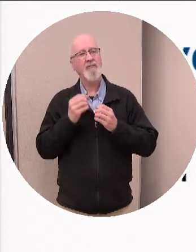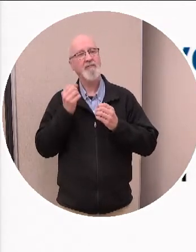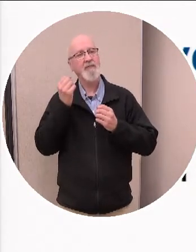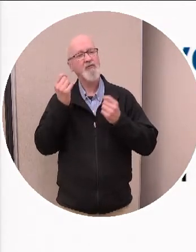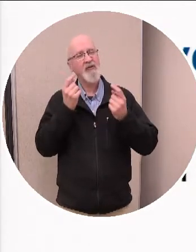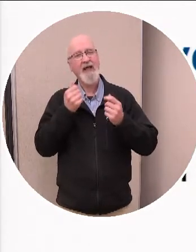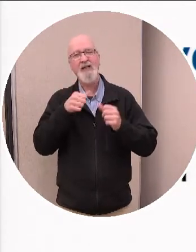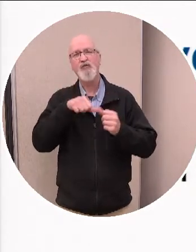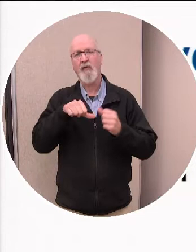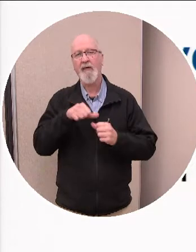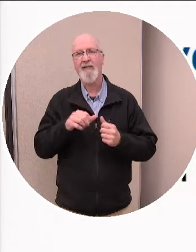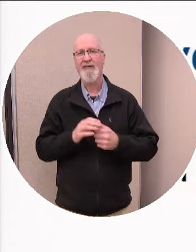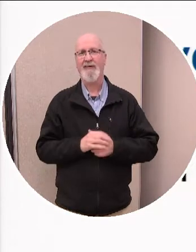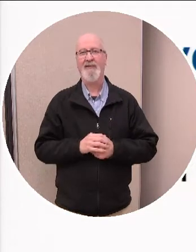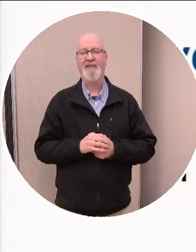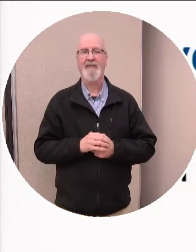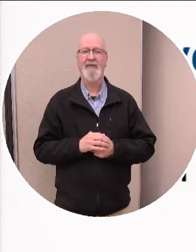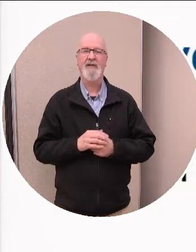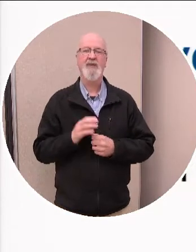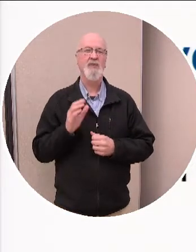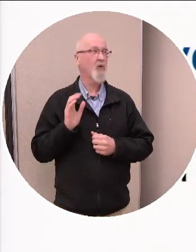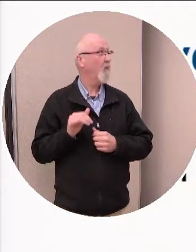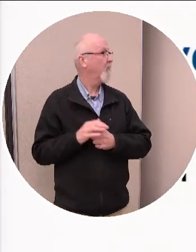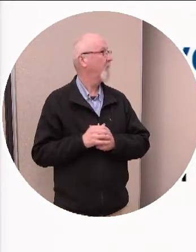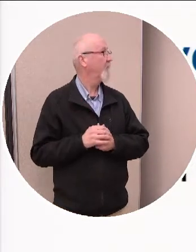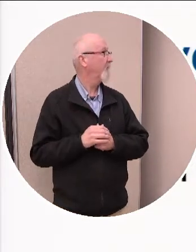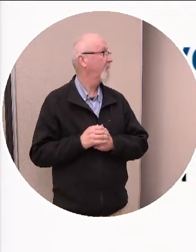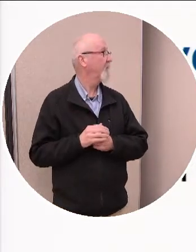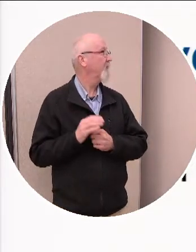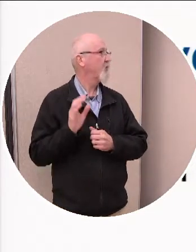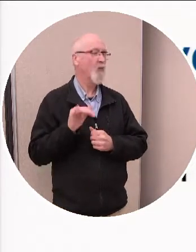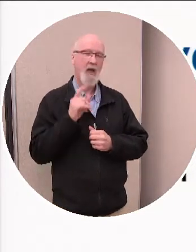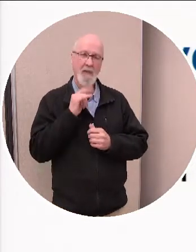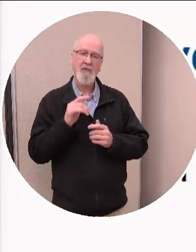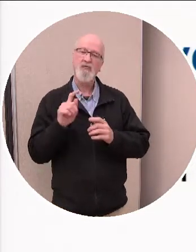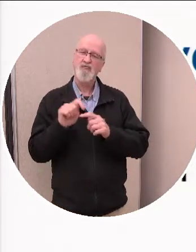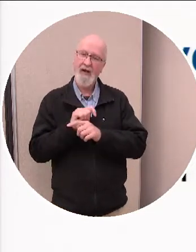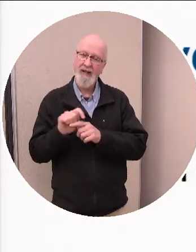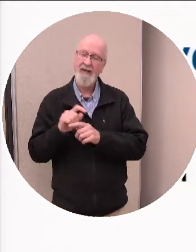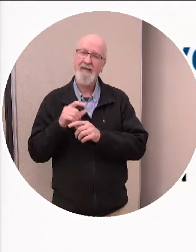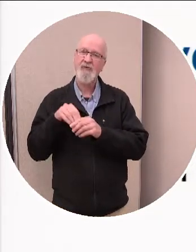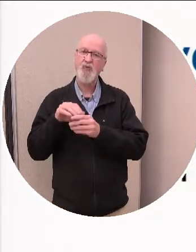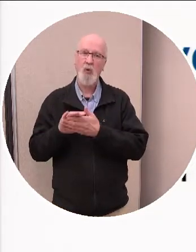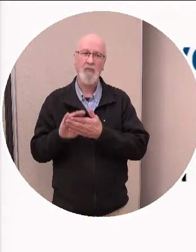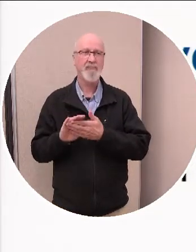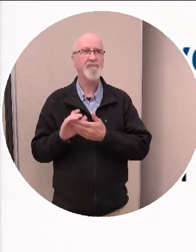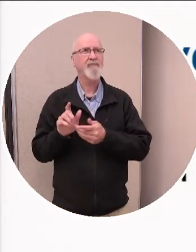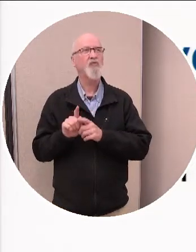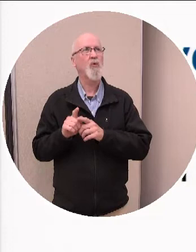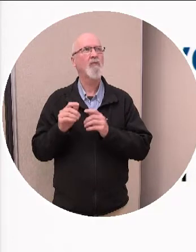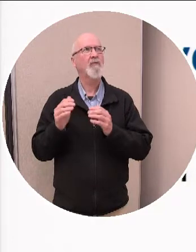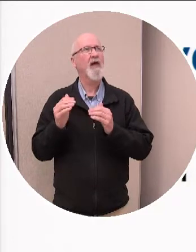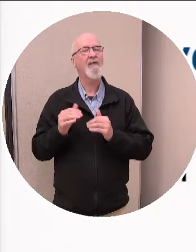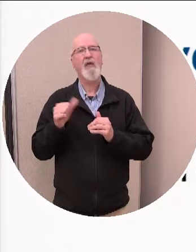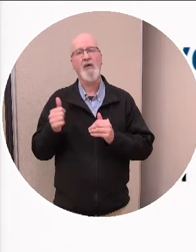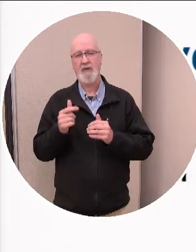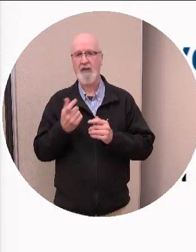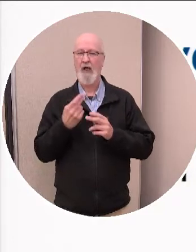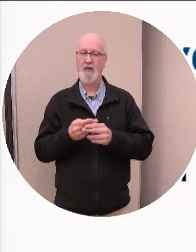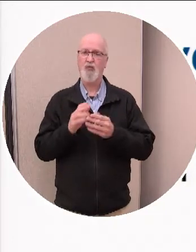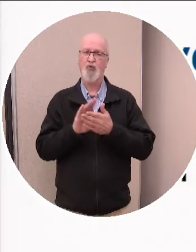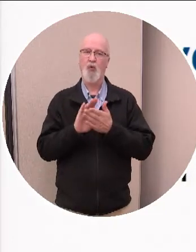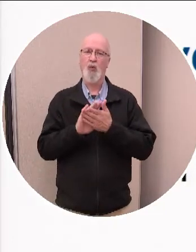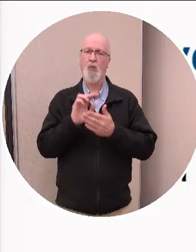classroom, and they are integrated in those sessions. Wellness days, we have school wellness days that have been used to